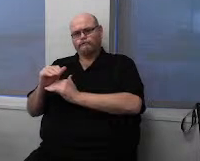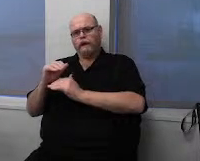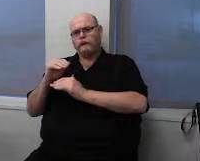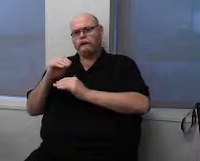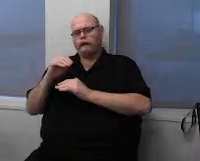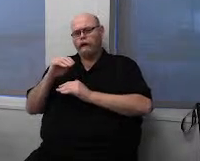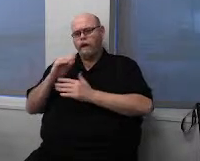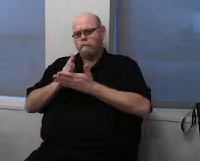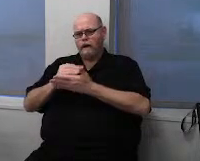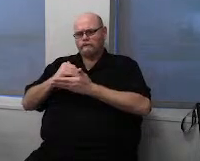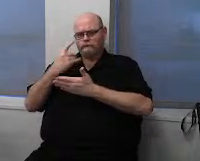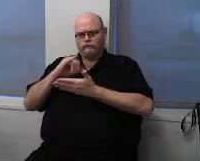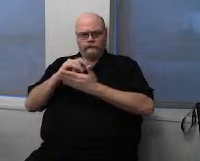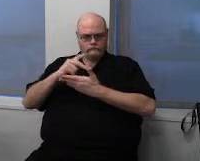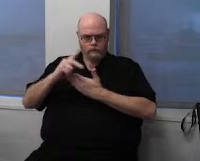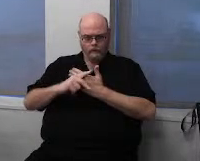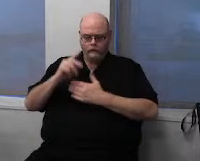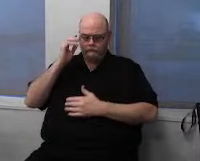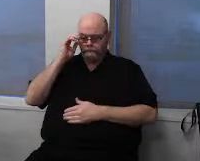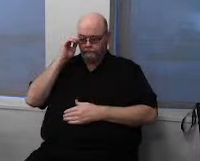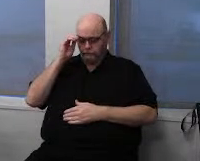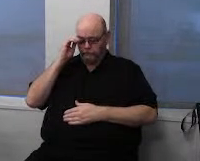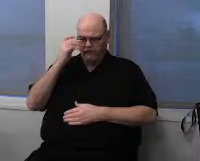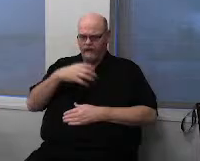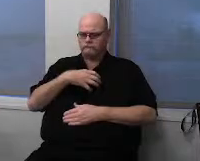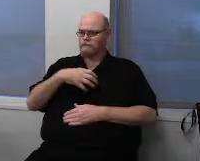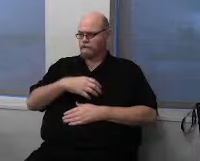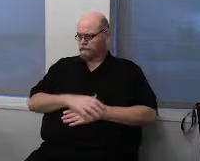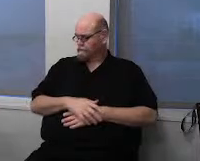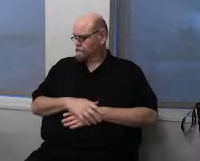is approved for this program brief?